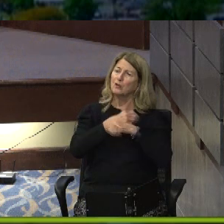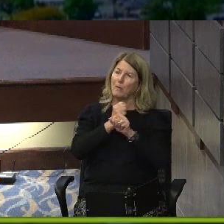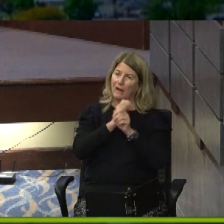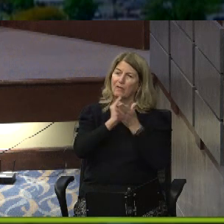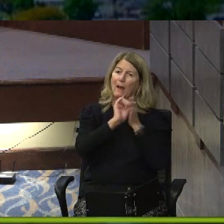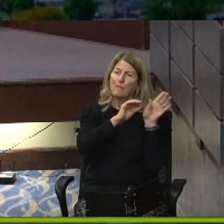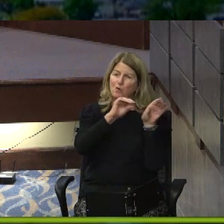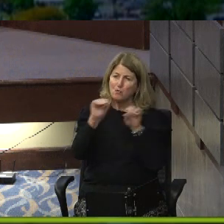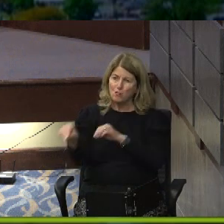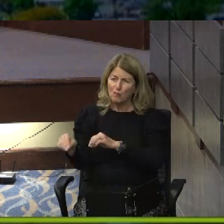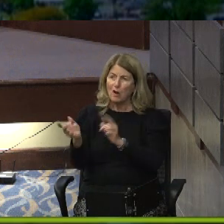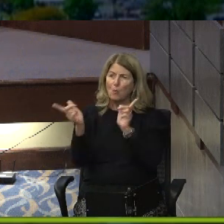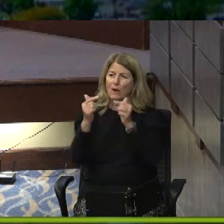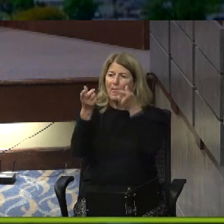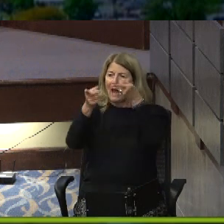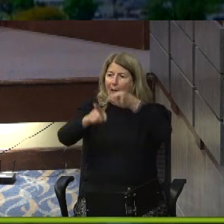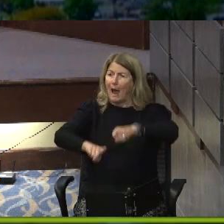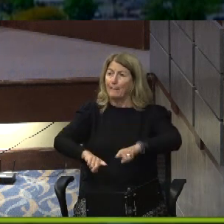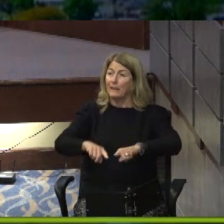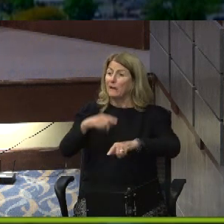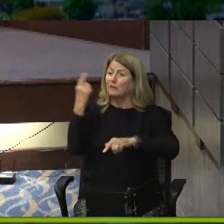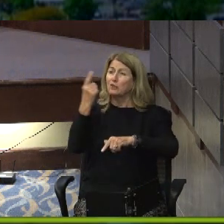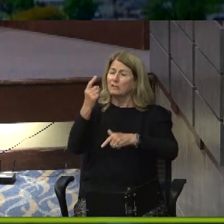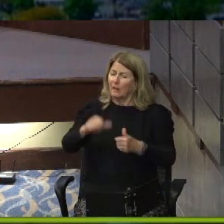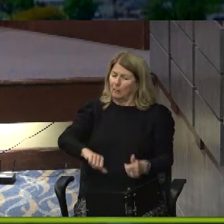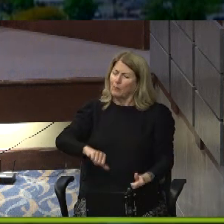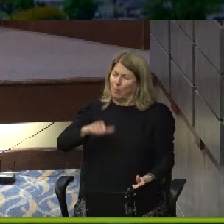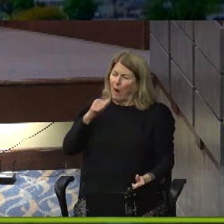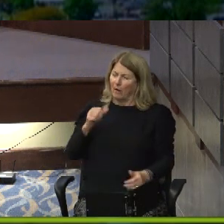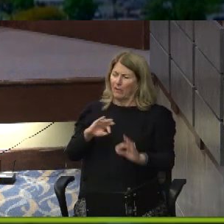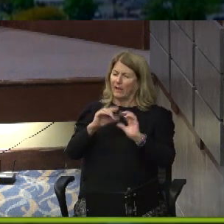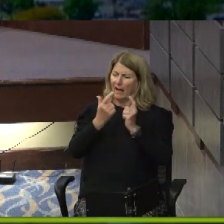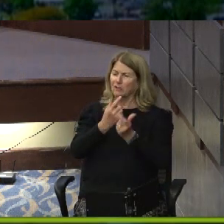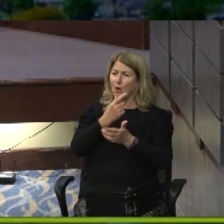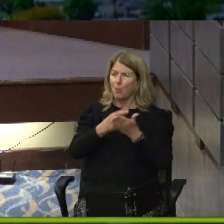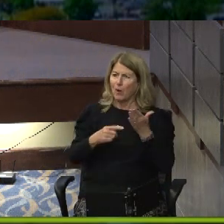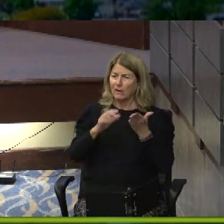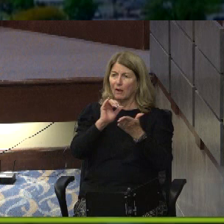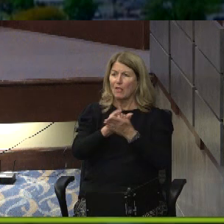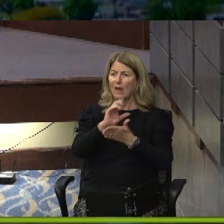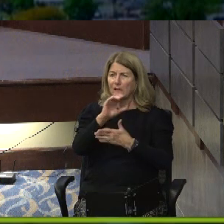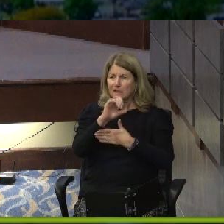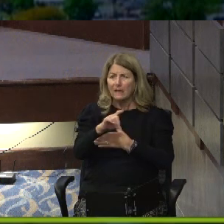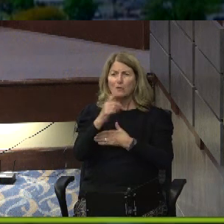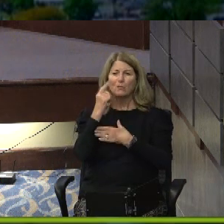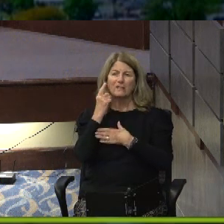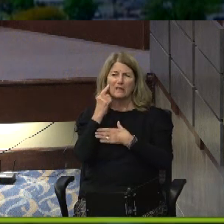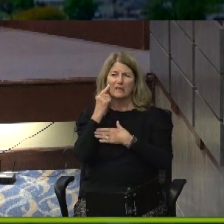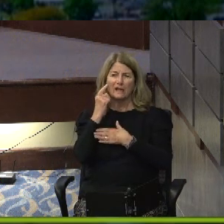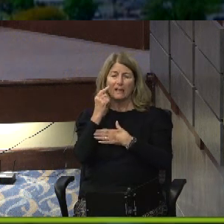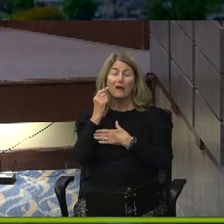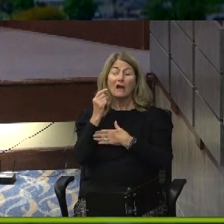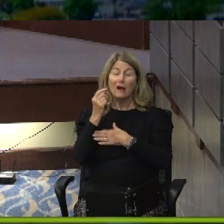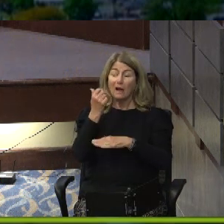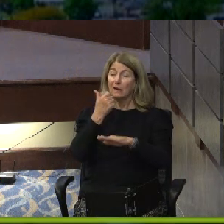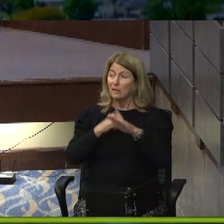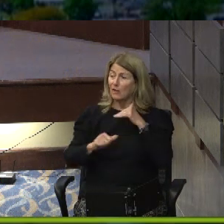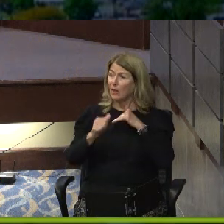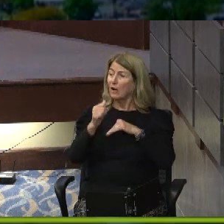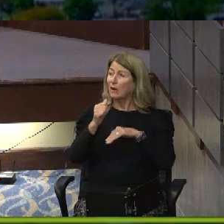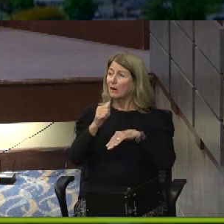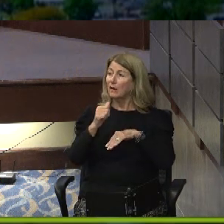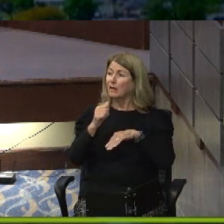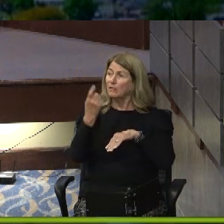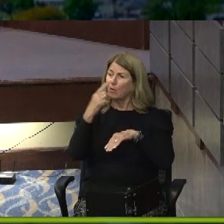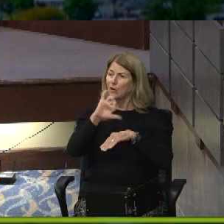was just, somewhat proud of the council for what it did just recently under the We All Win program for the Jockey Club. Actually